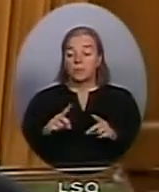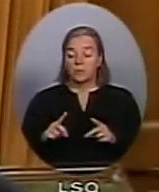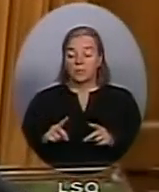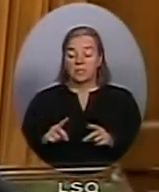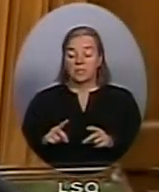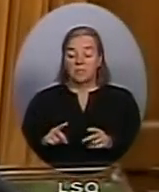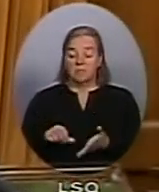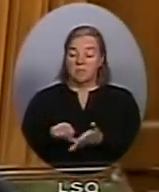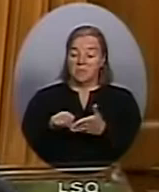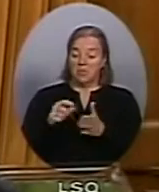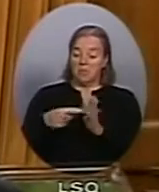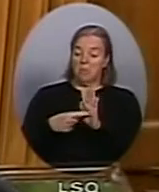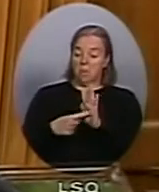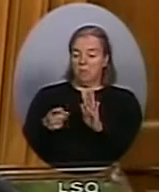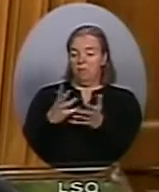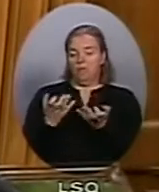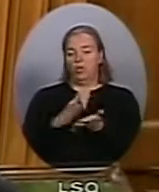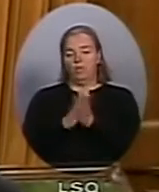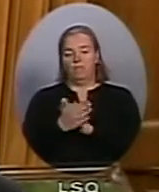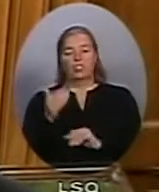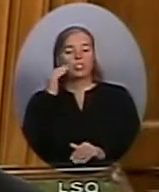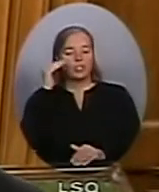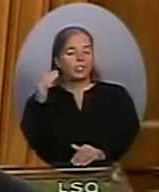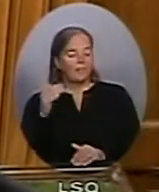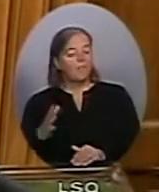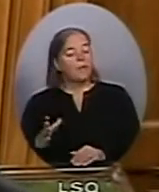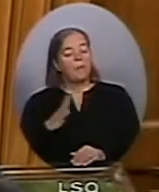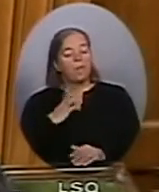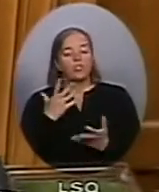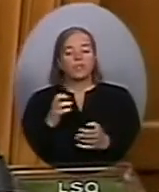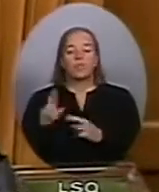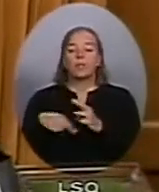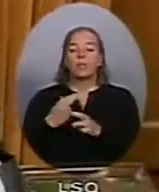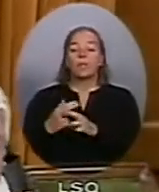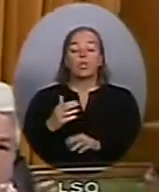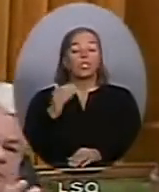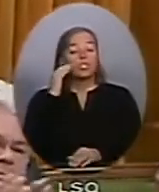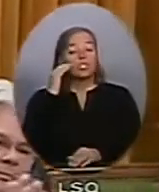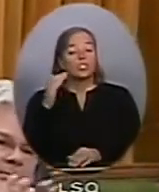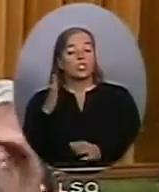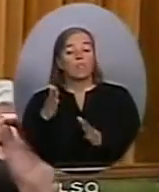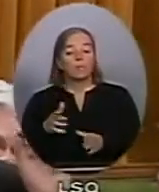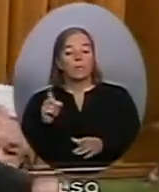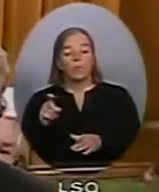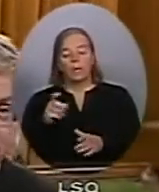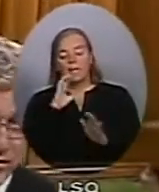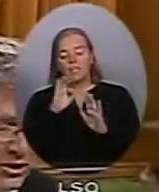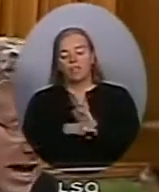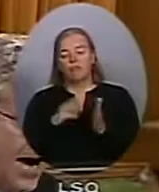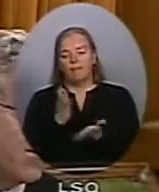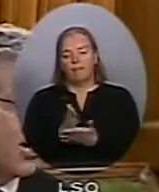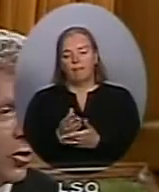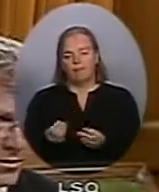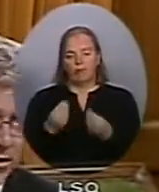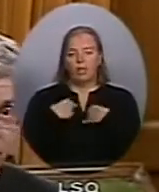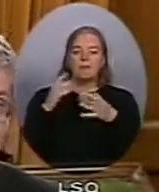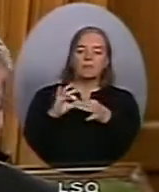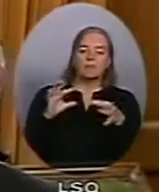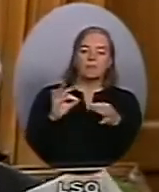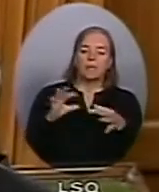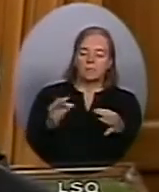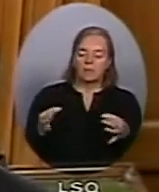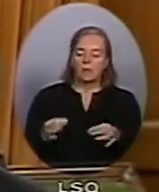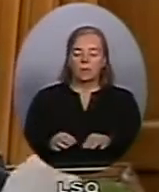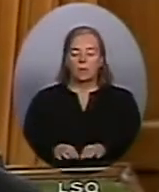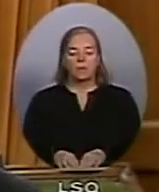Prime Minister to stop hiding from Canadians. He needs to start showing some accountability. It was the Prime Minister's Chief of Staff who was